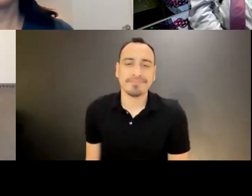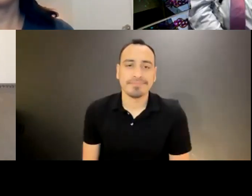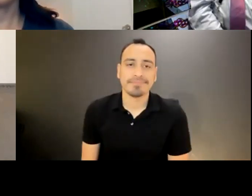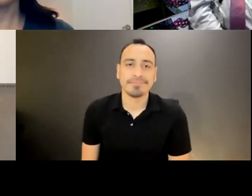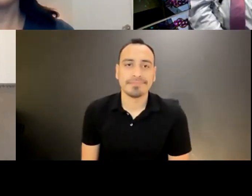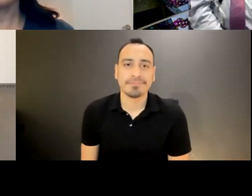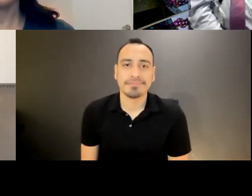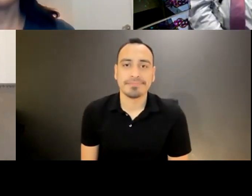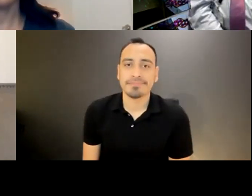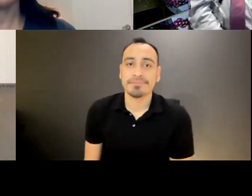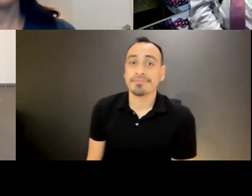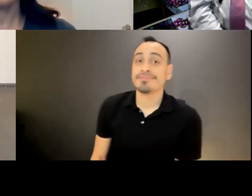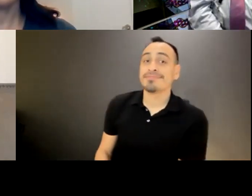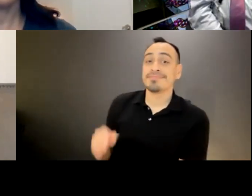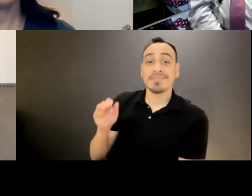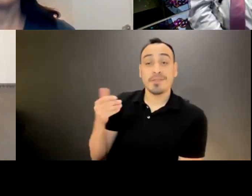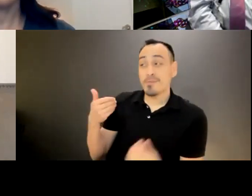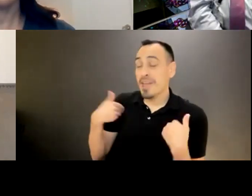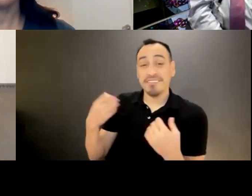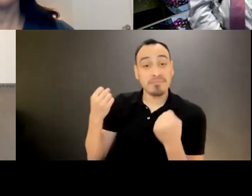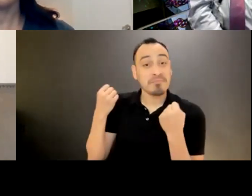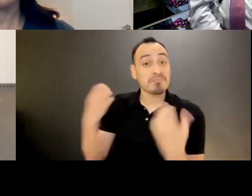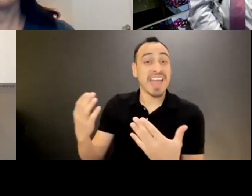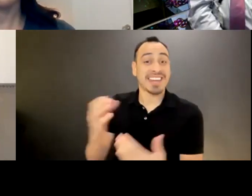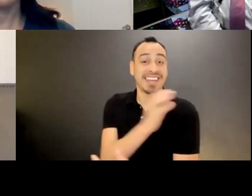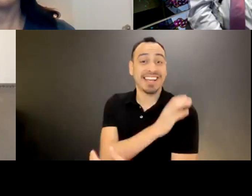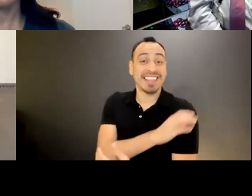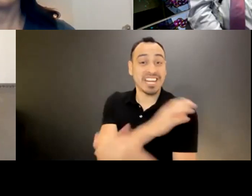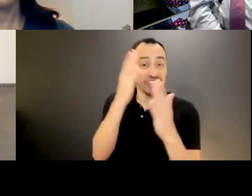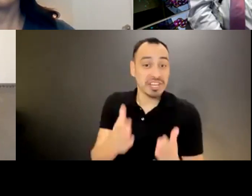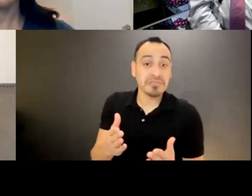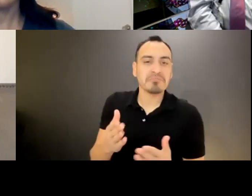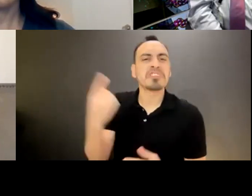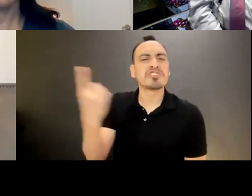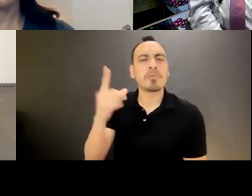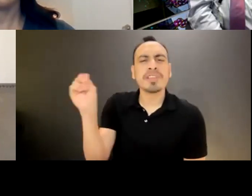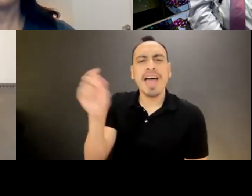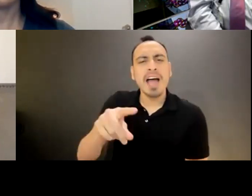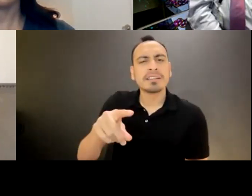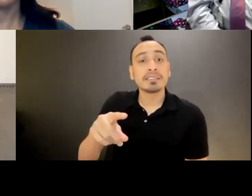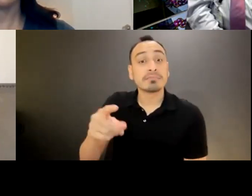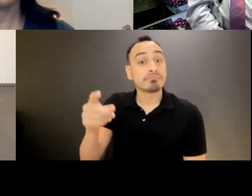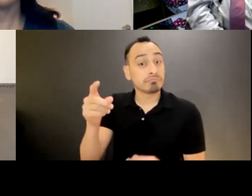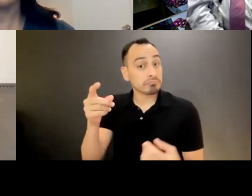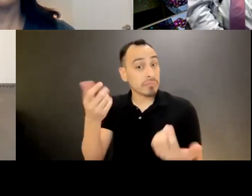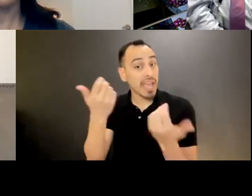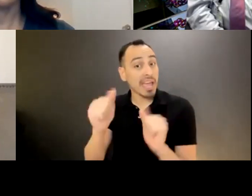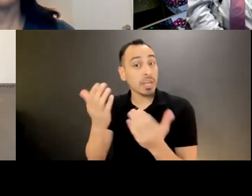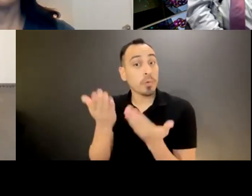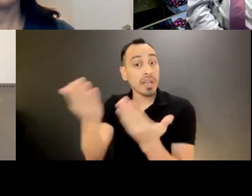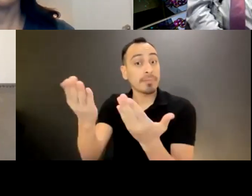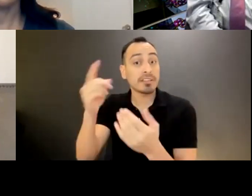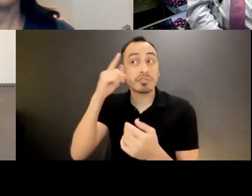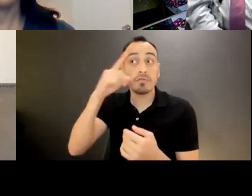Since we have many clinicians, amazing clinicians in the room, a question is asked, are there any recommendations for any